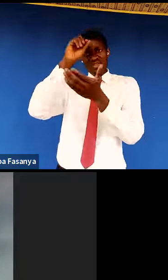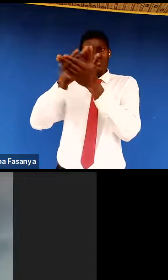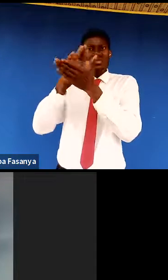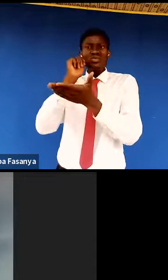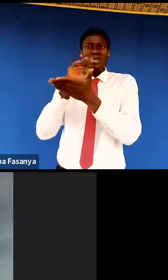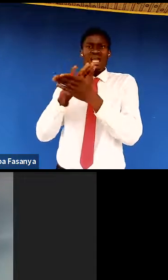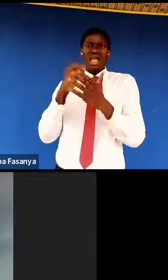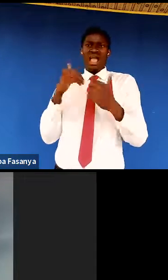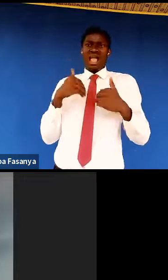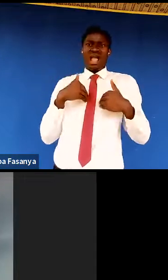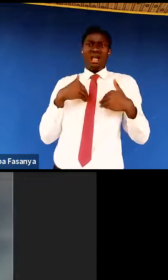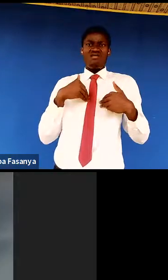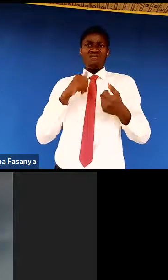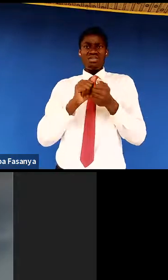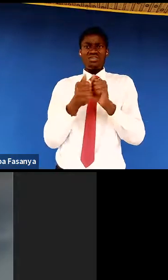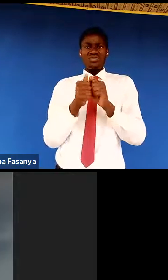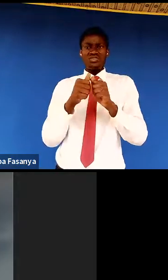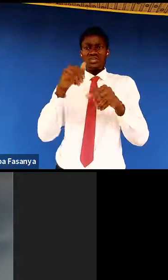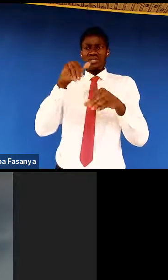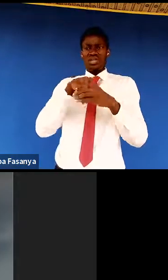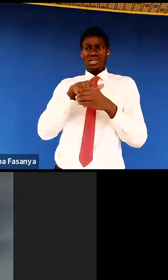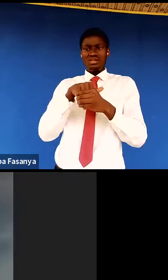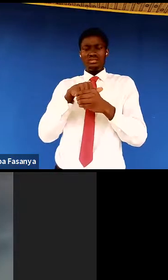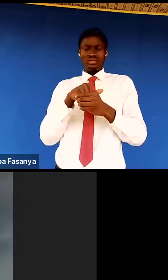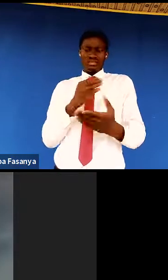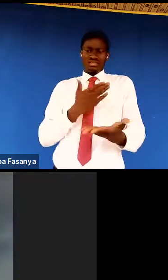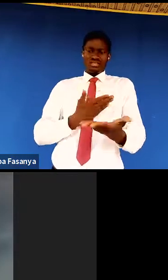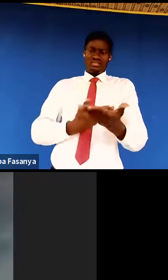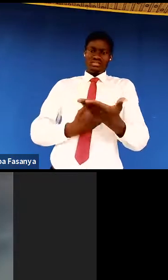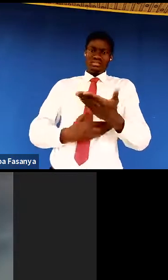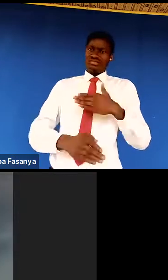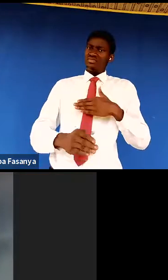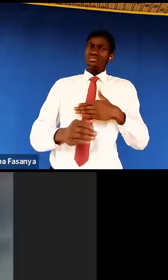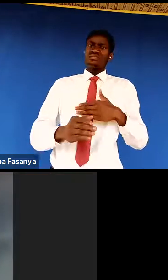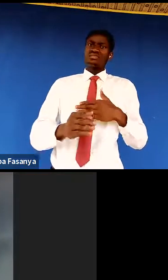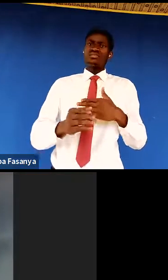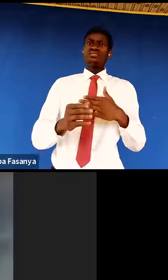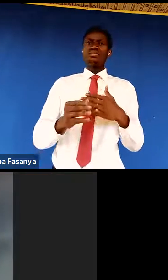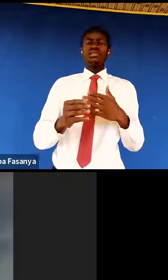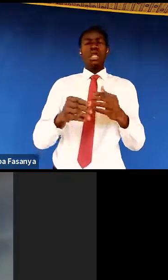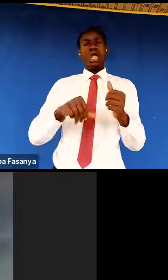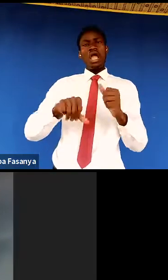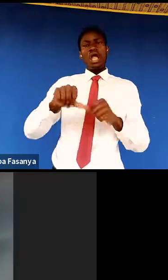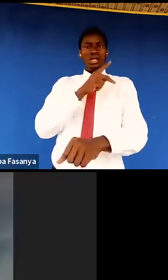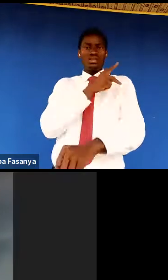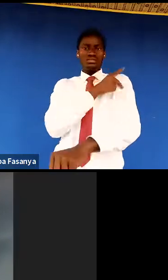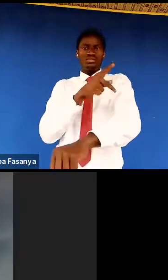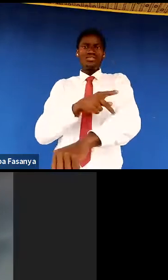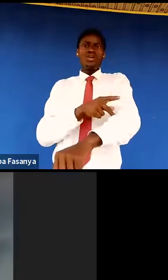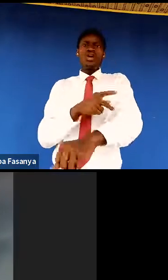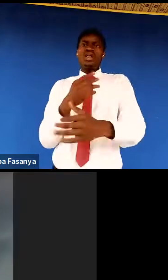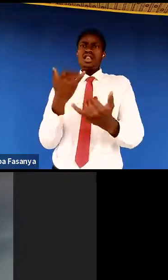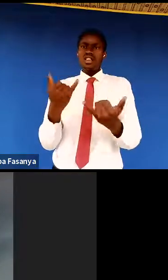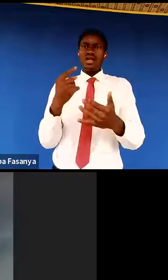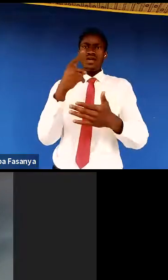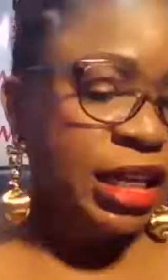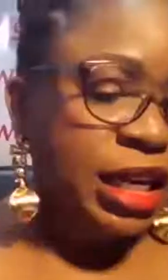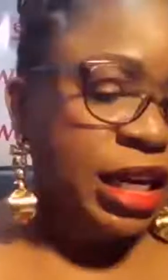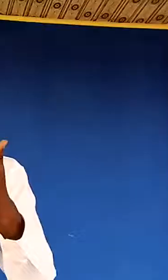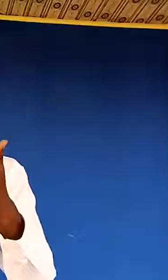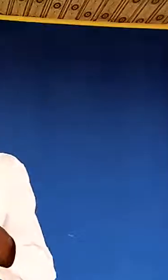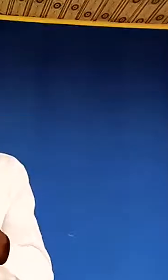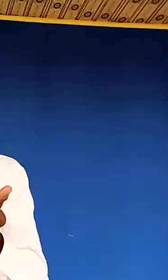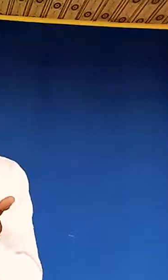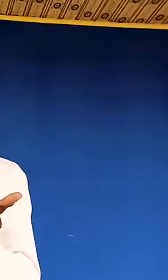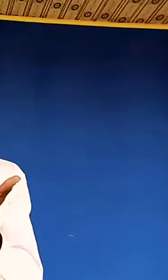around fertility, around conception. So we want to know, what are the causes of primary infertility?